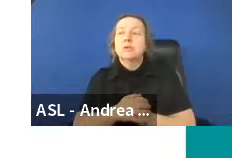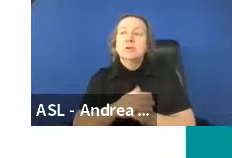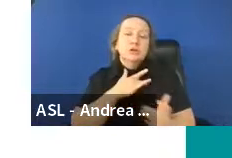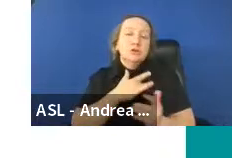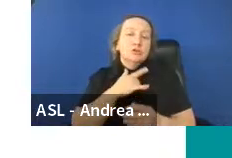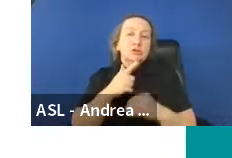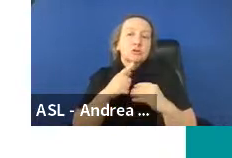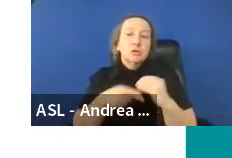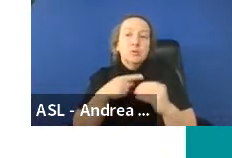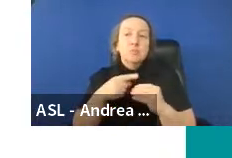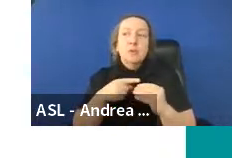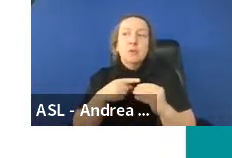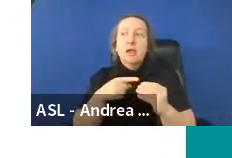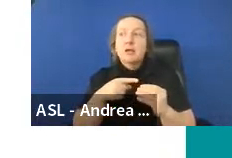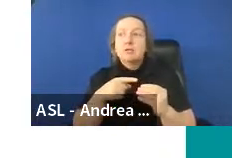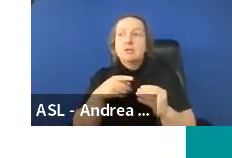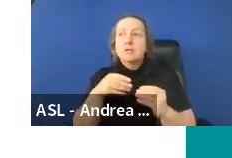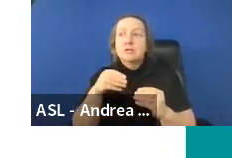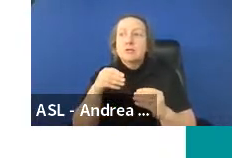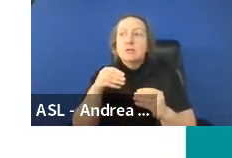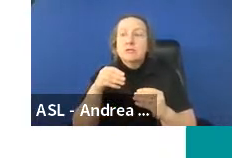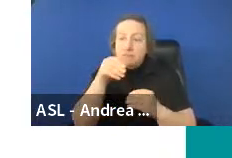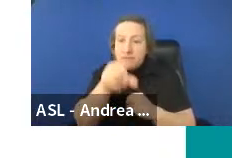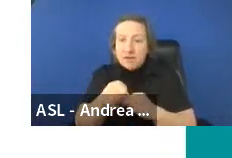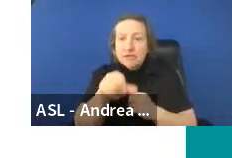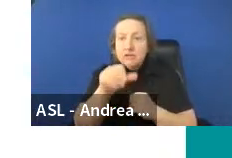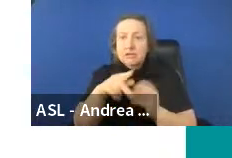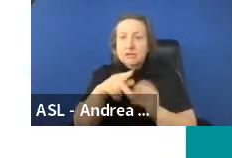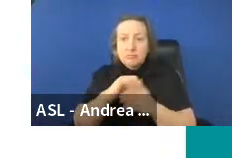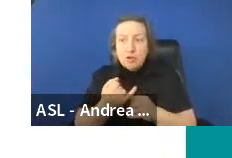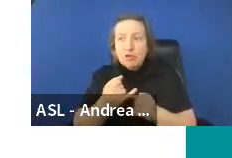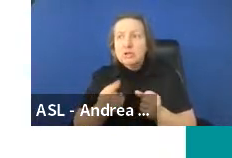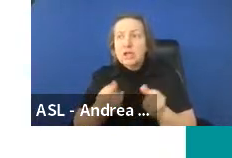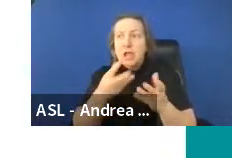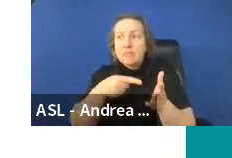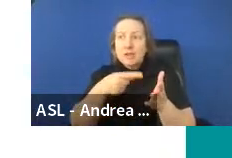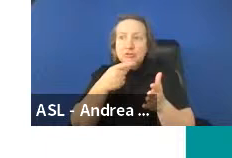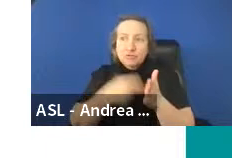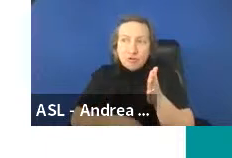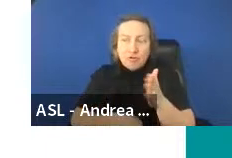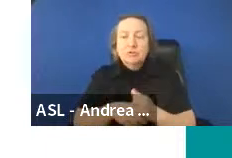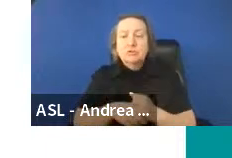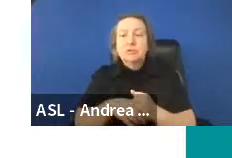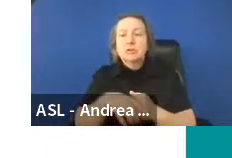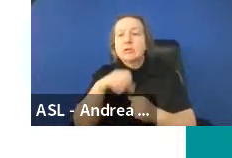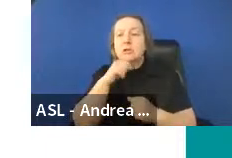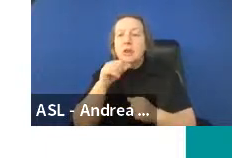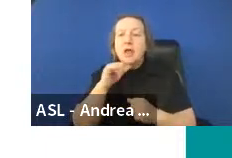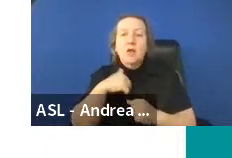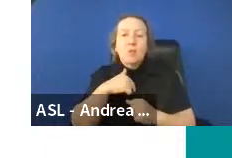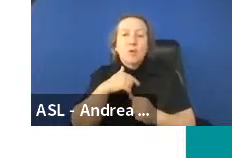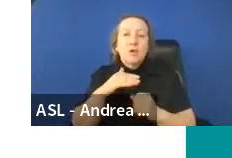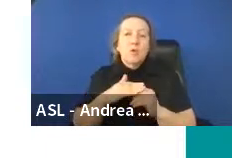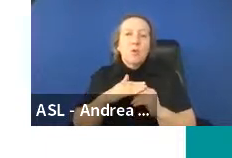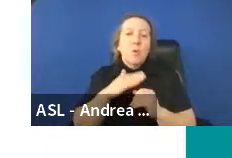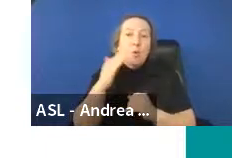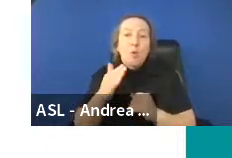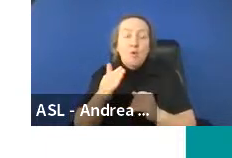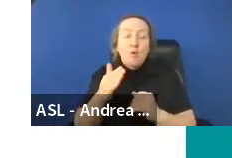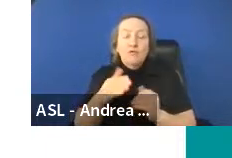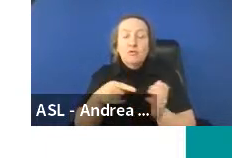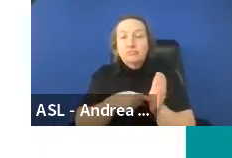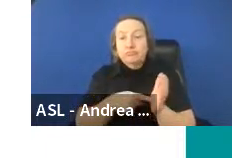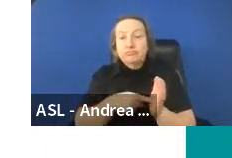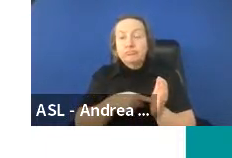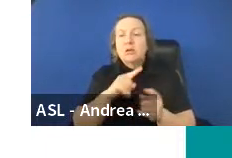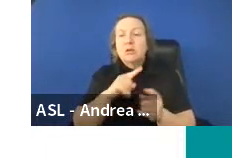funding of the project and the project cost. Not necessarily that we would be over budget, but that we were not